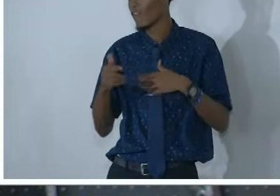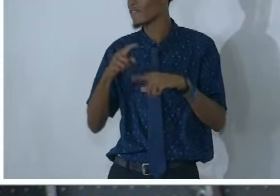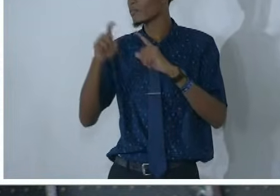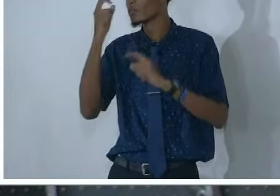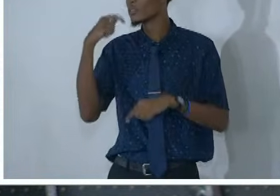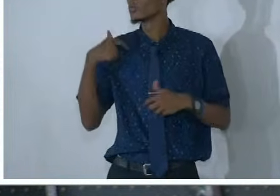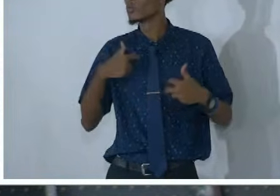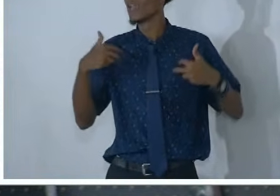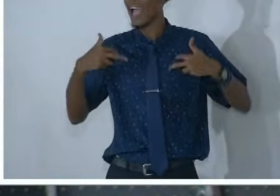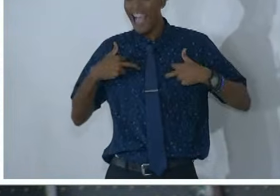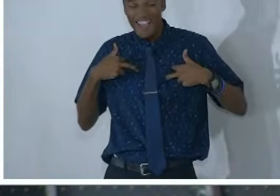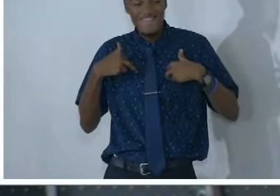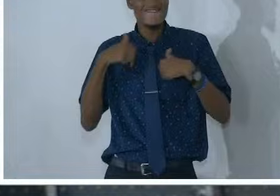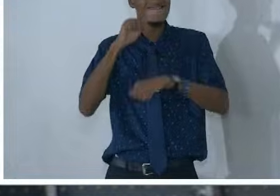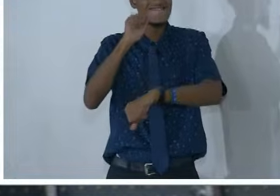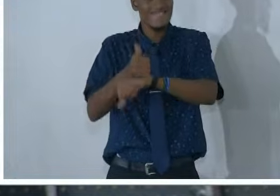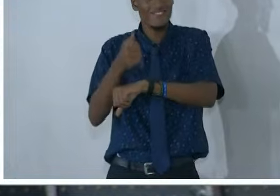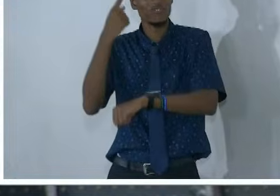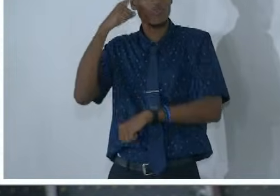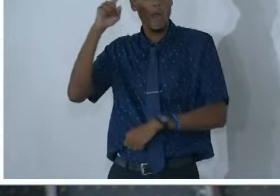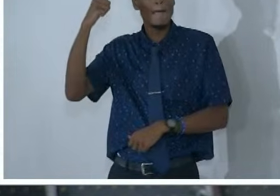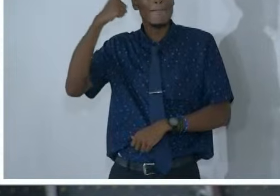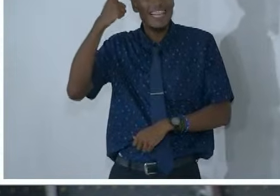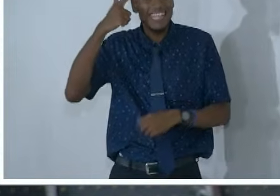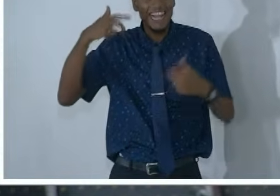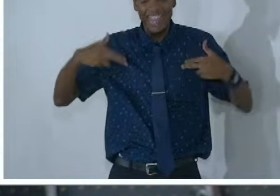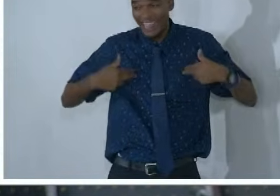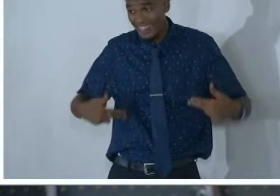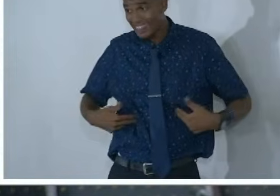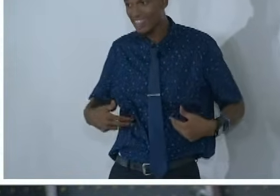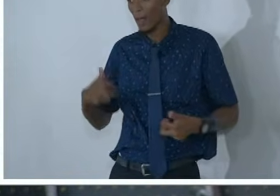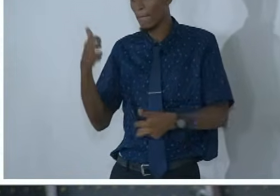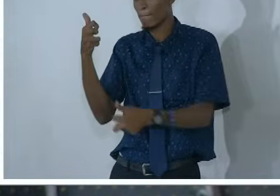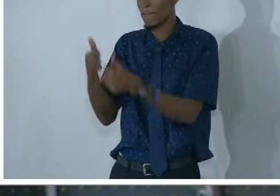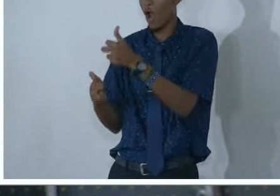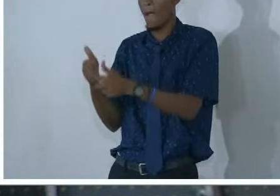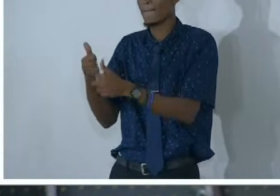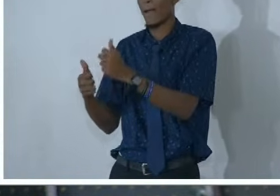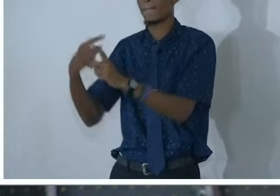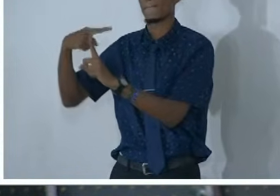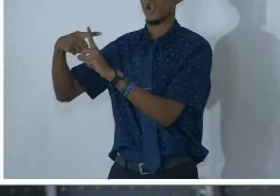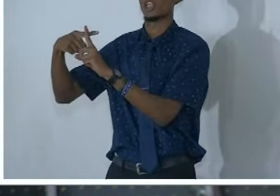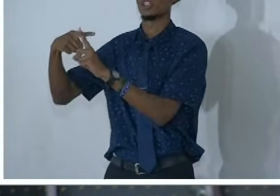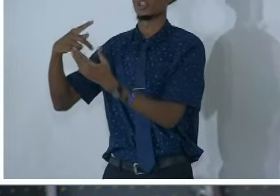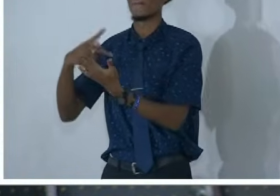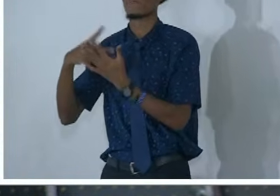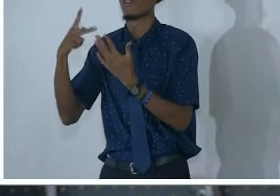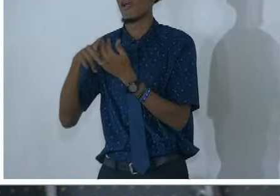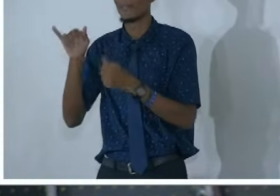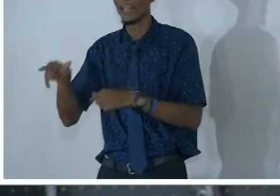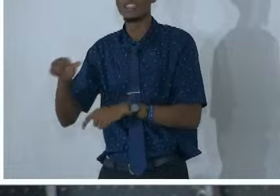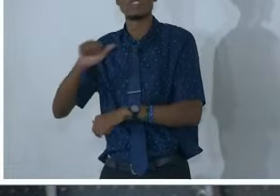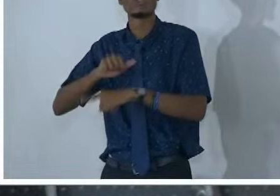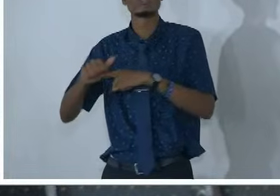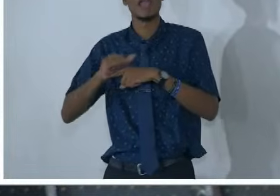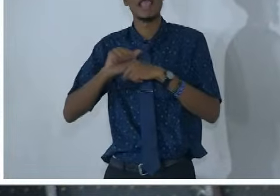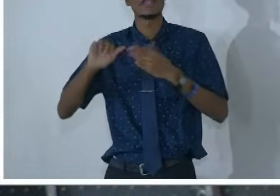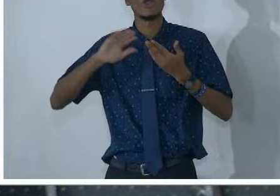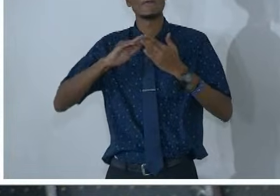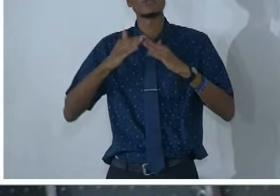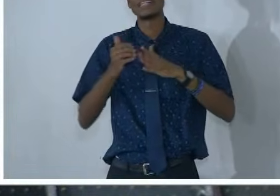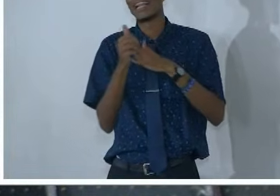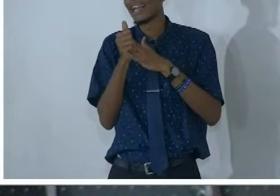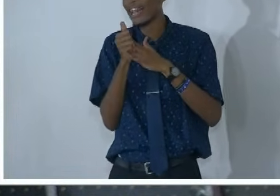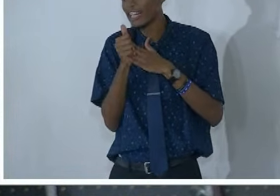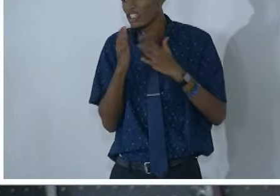under mental health, the Problem Plus program, that trains community leaders